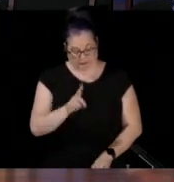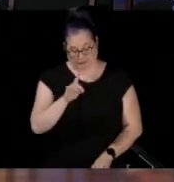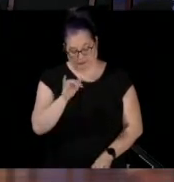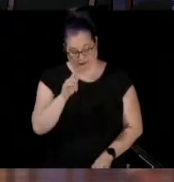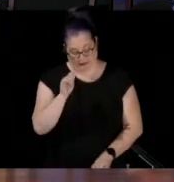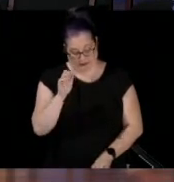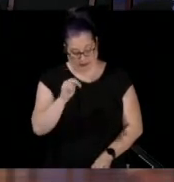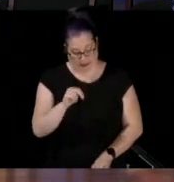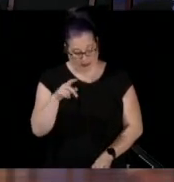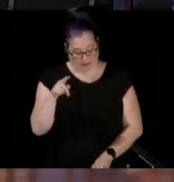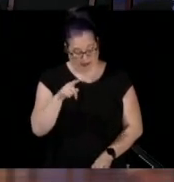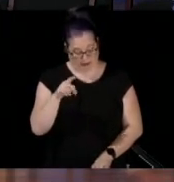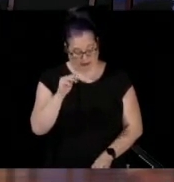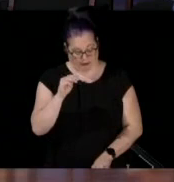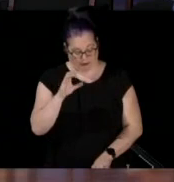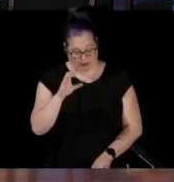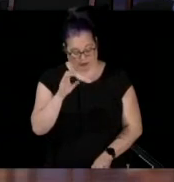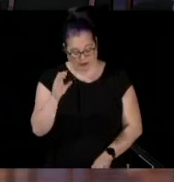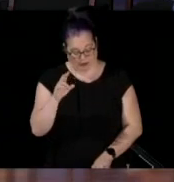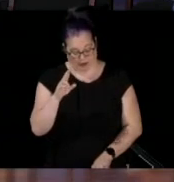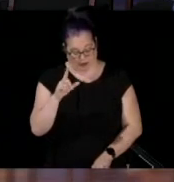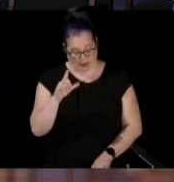Dylan Patrick McCullough.